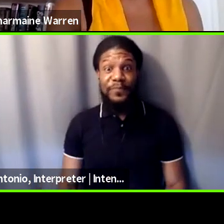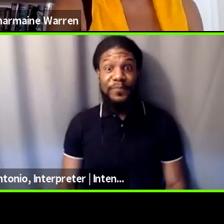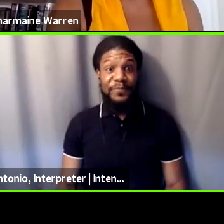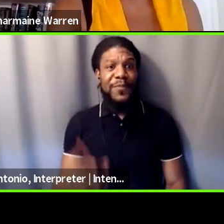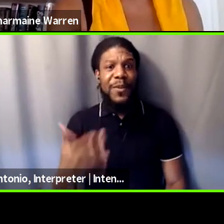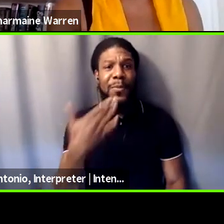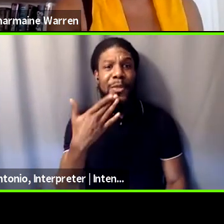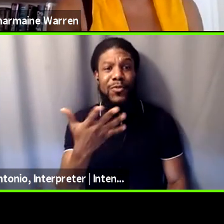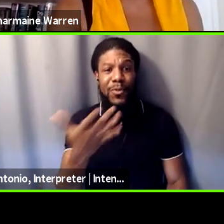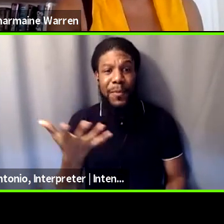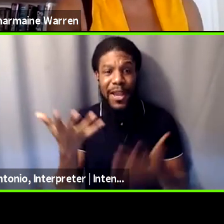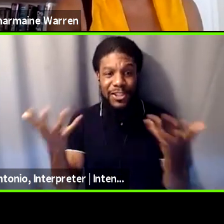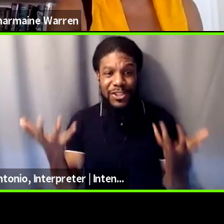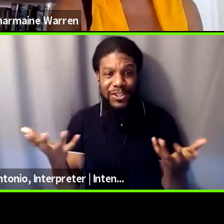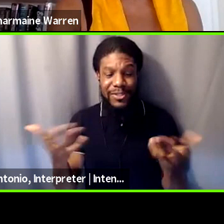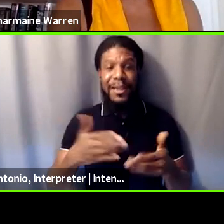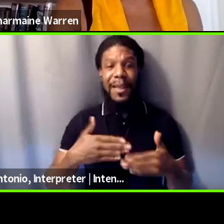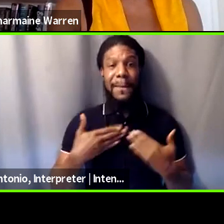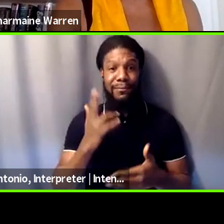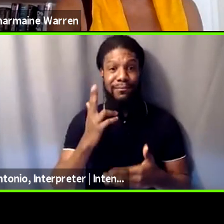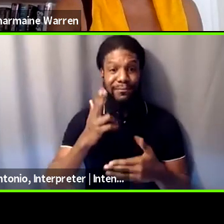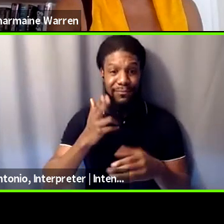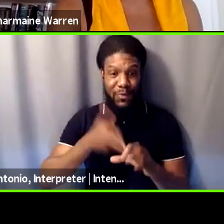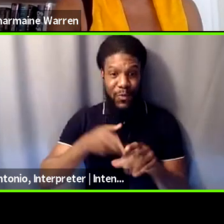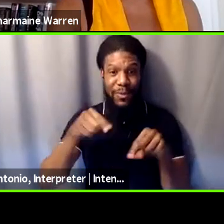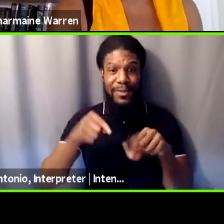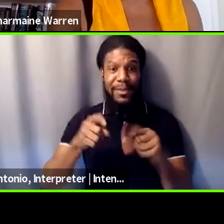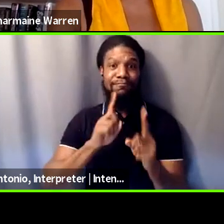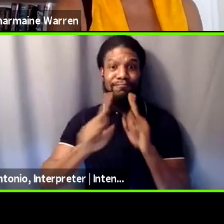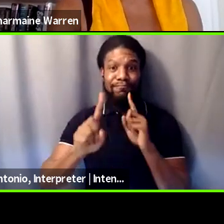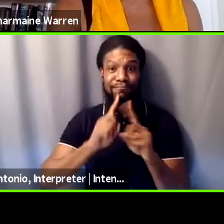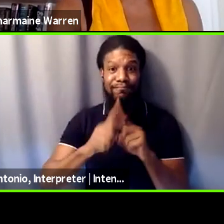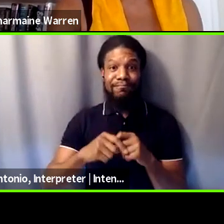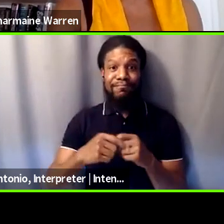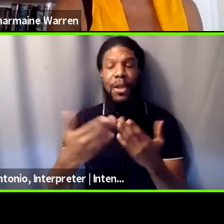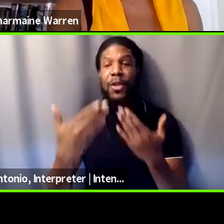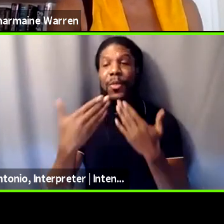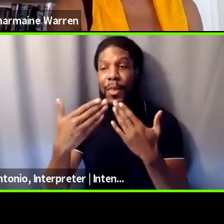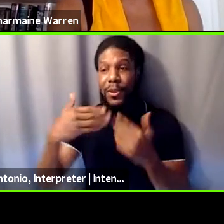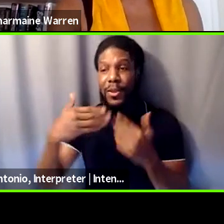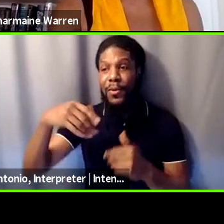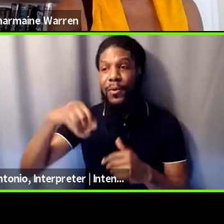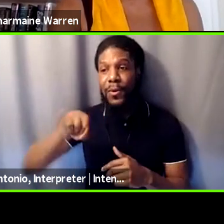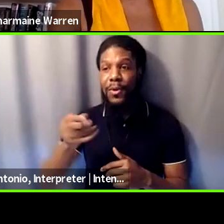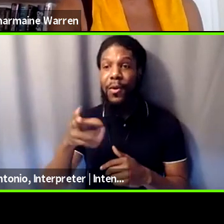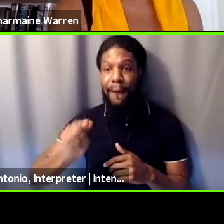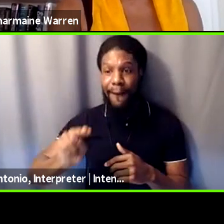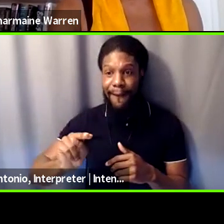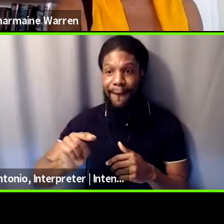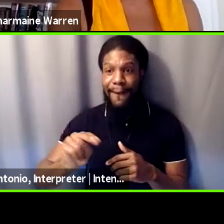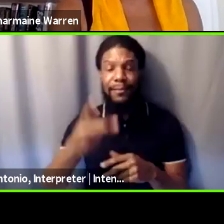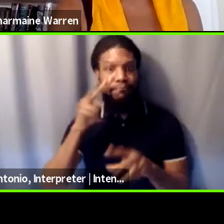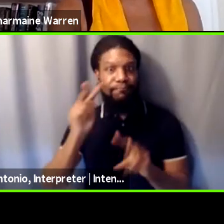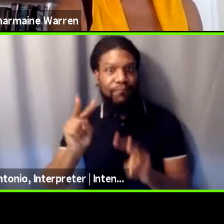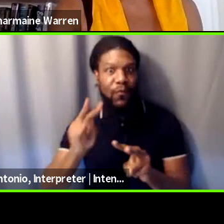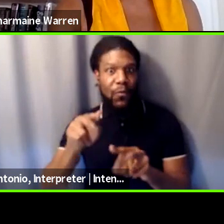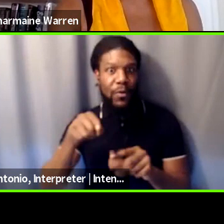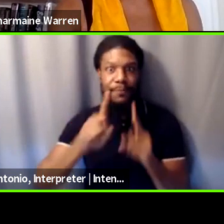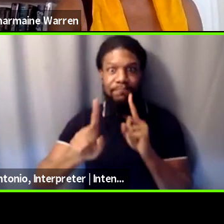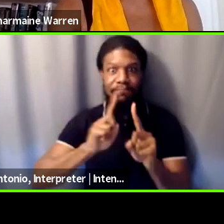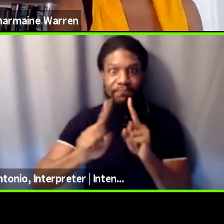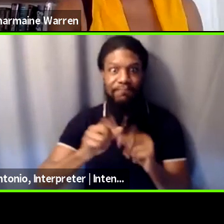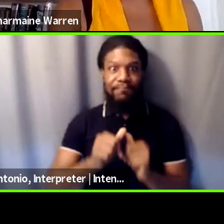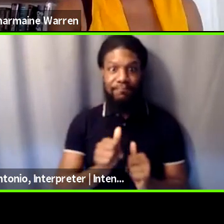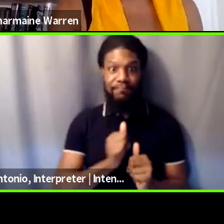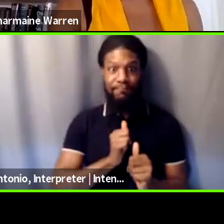Happy to be here. Thank you, Juan Pablo. Look forward to the context. My name is Jonathan González. My